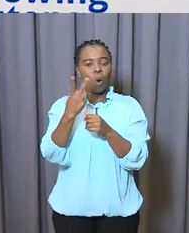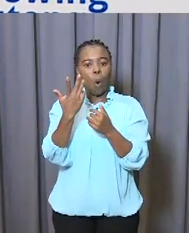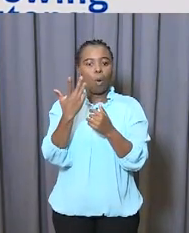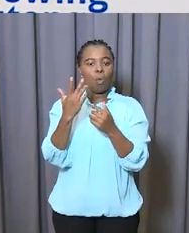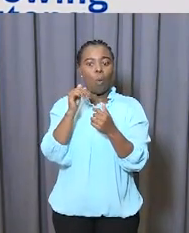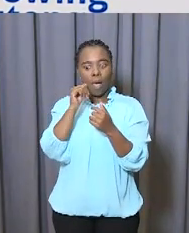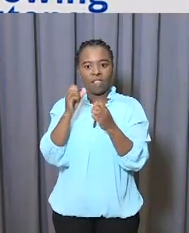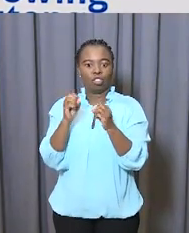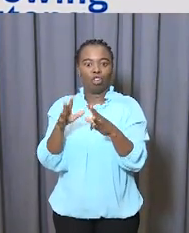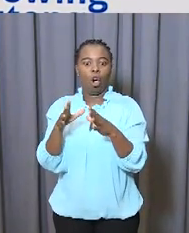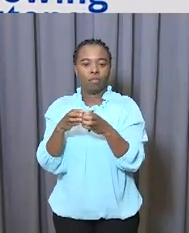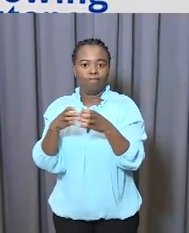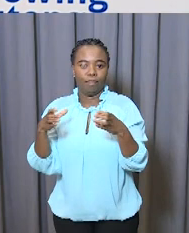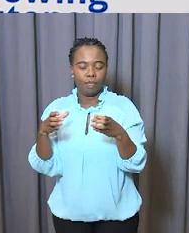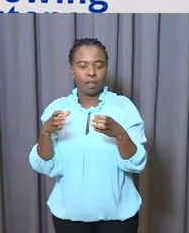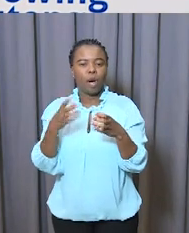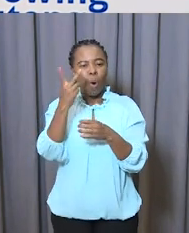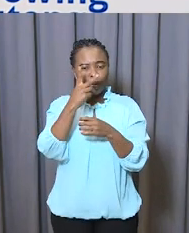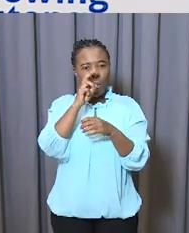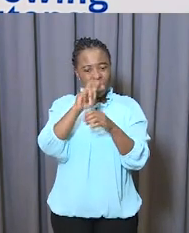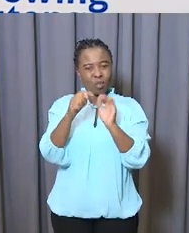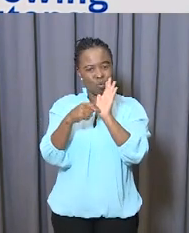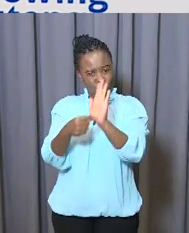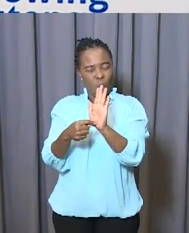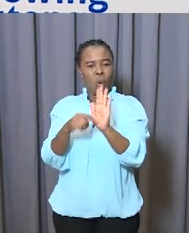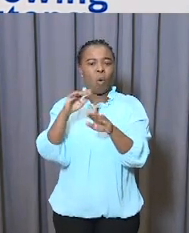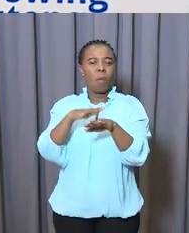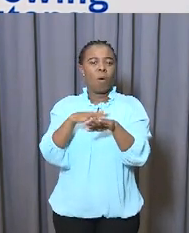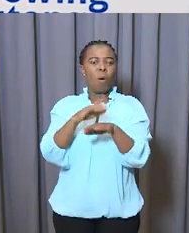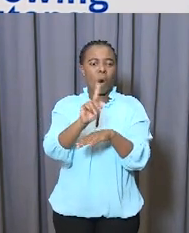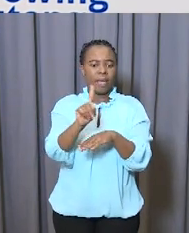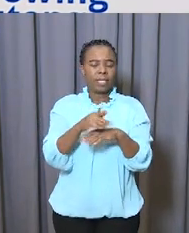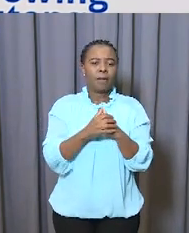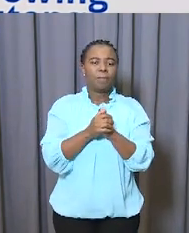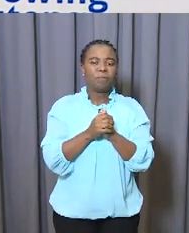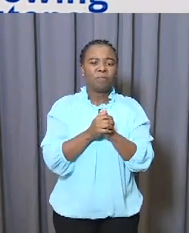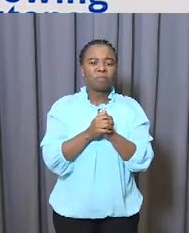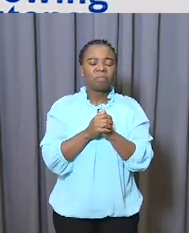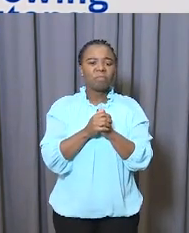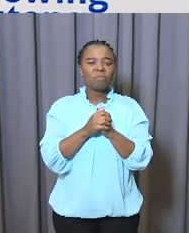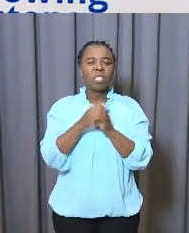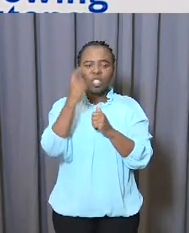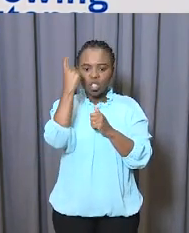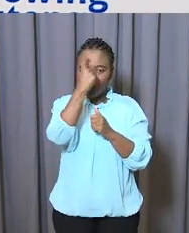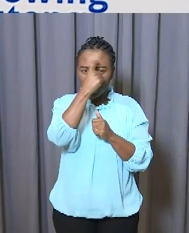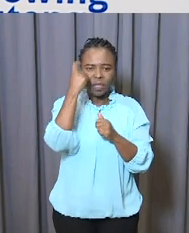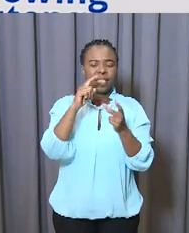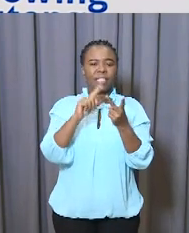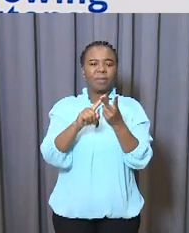emerge. And also we have to demonstrate and see our ability to screen, trace,